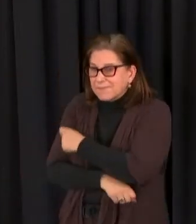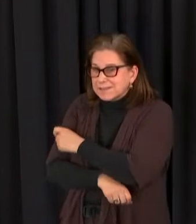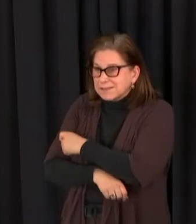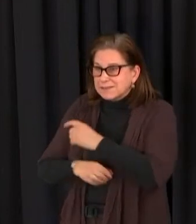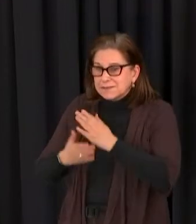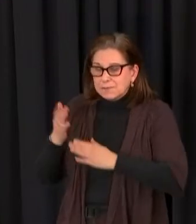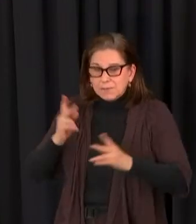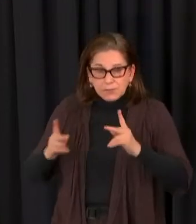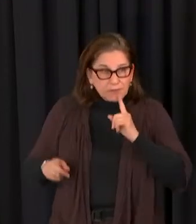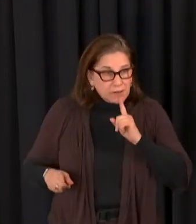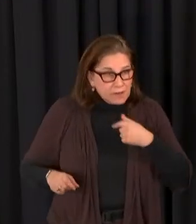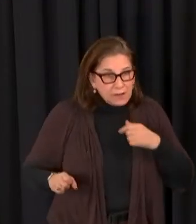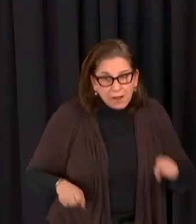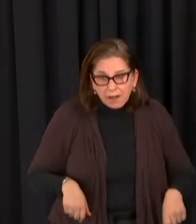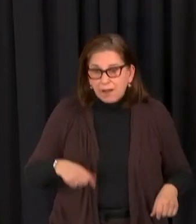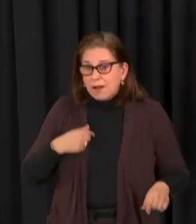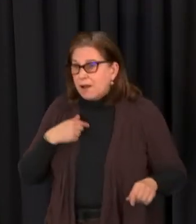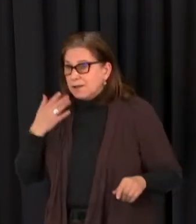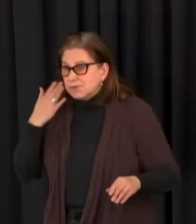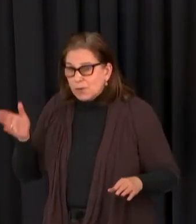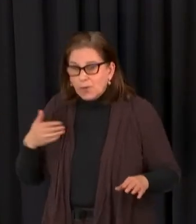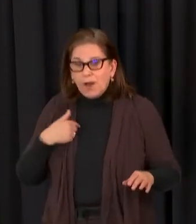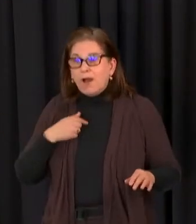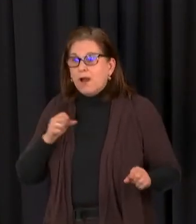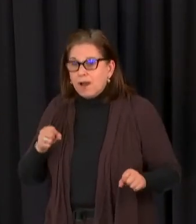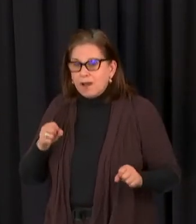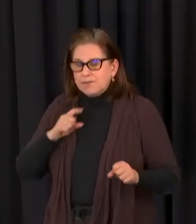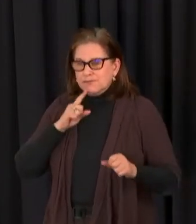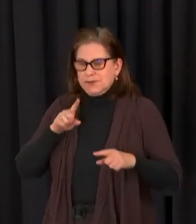demand across all 8 wards, which is why we're committed to the